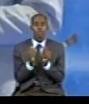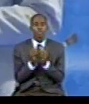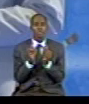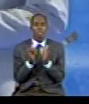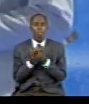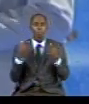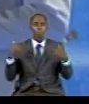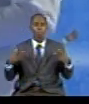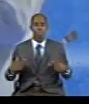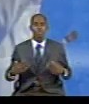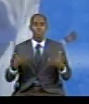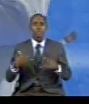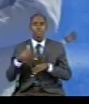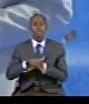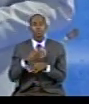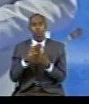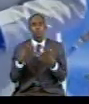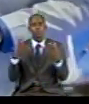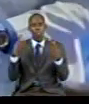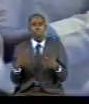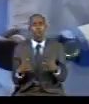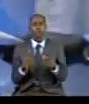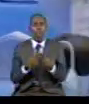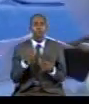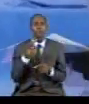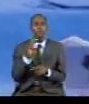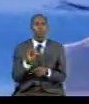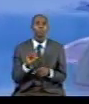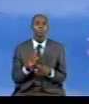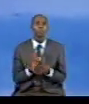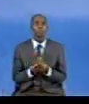and something has happened to him. You will hear from him.